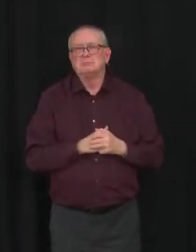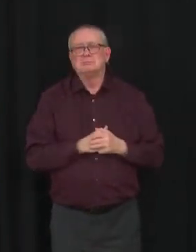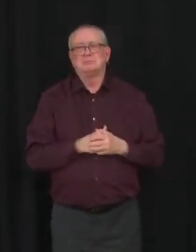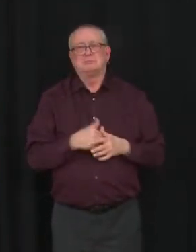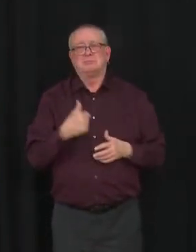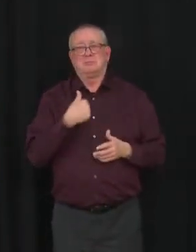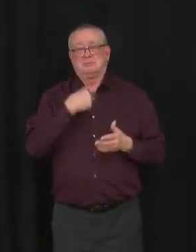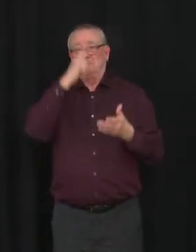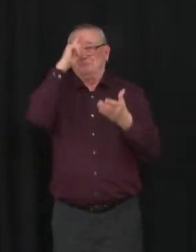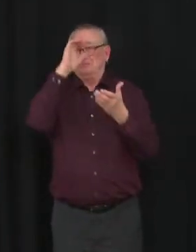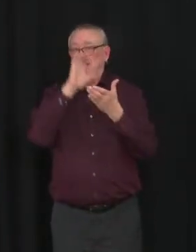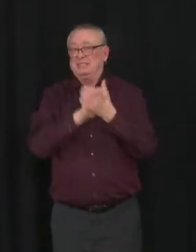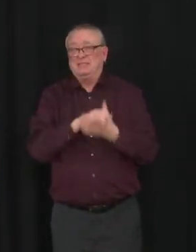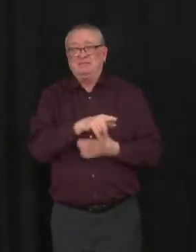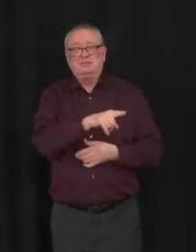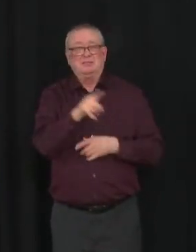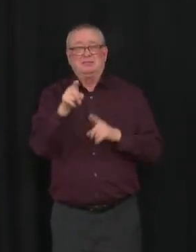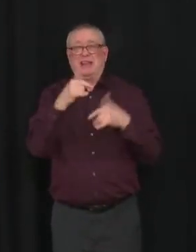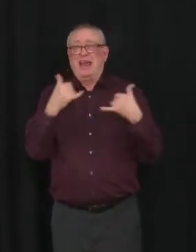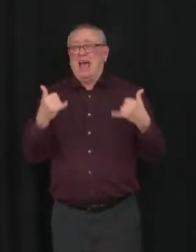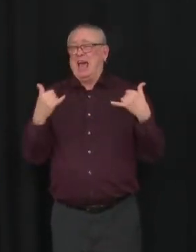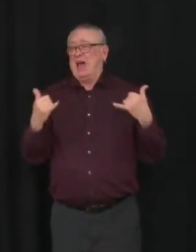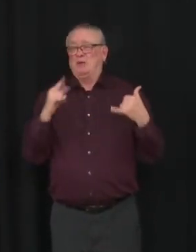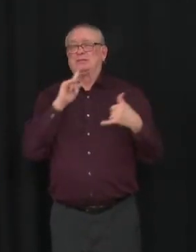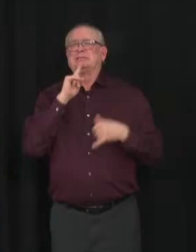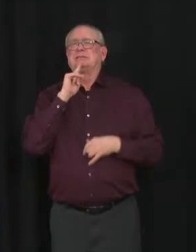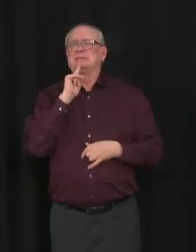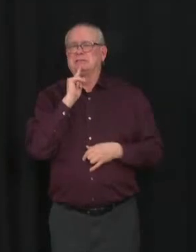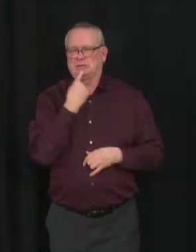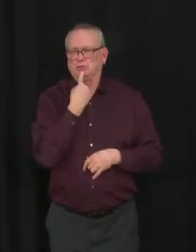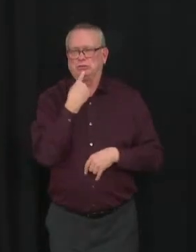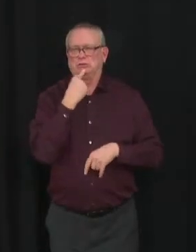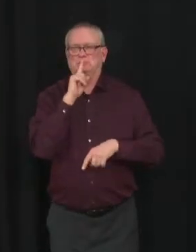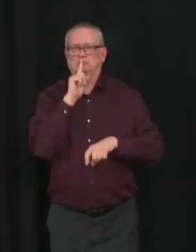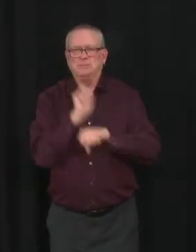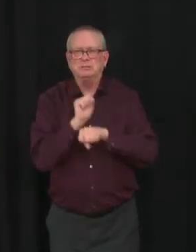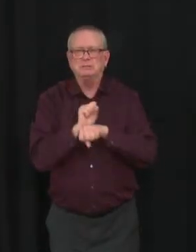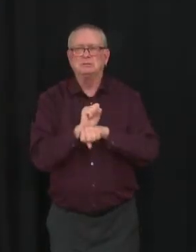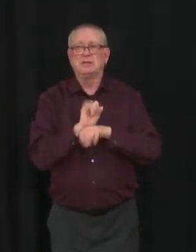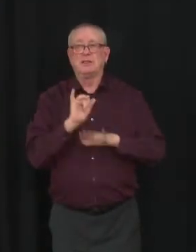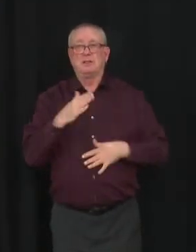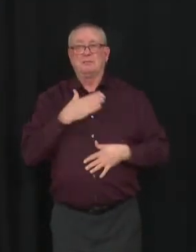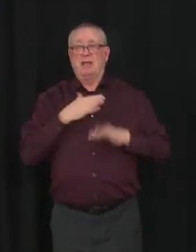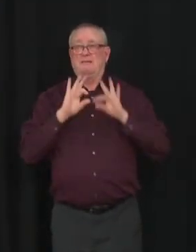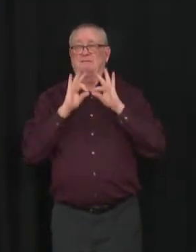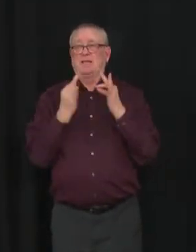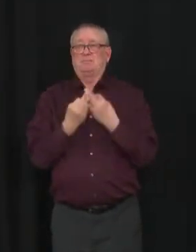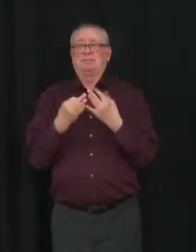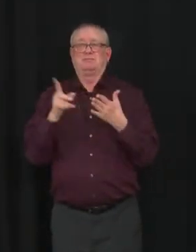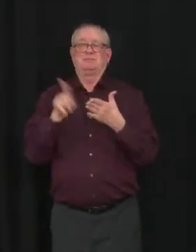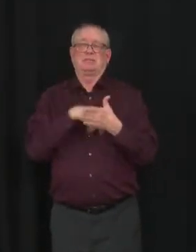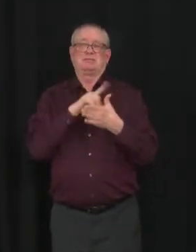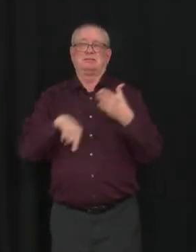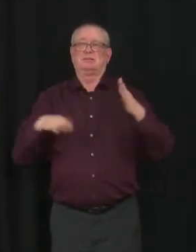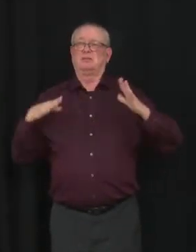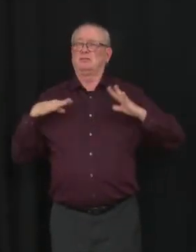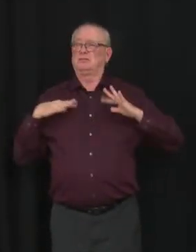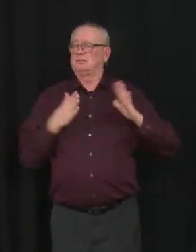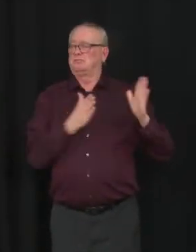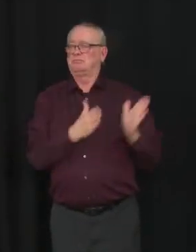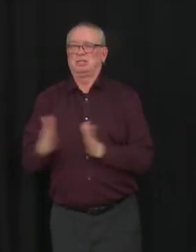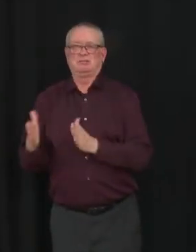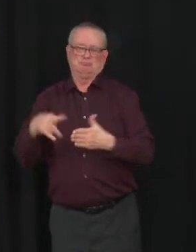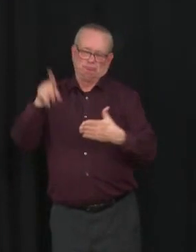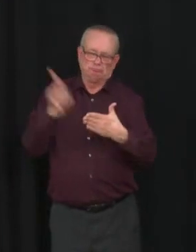this situation is so serious that my family has canceled our holiday plans. In the next few weeks, we will see